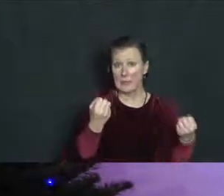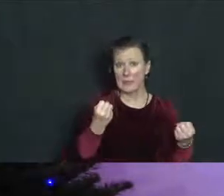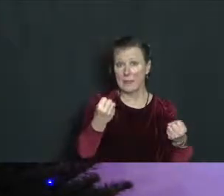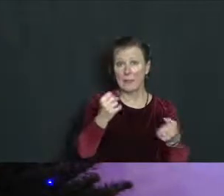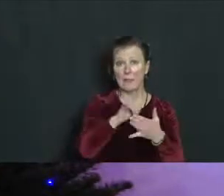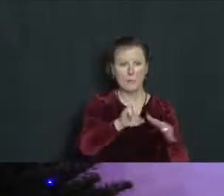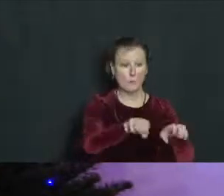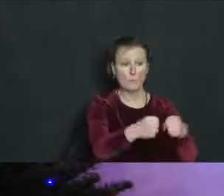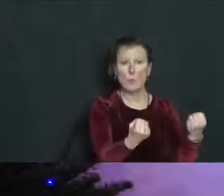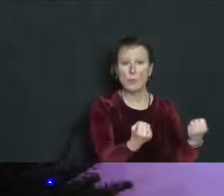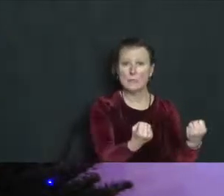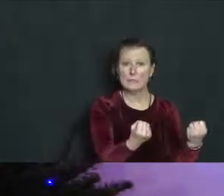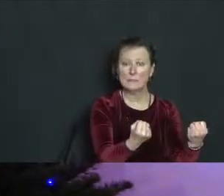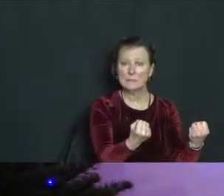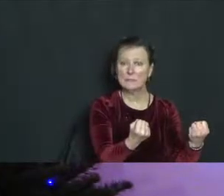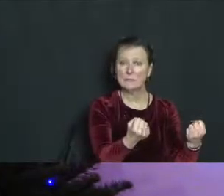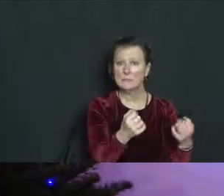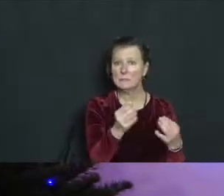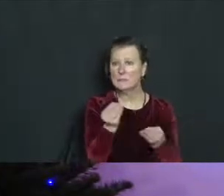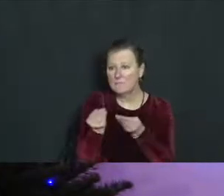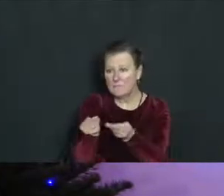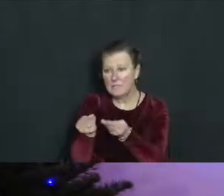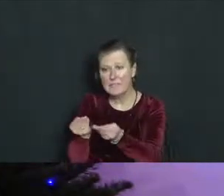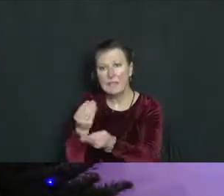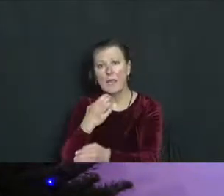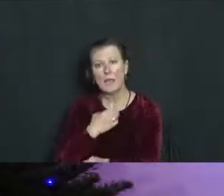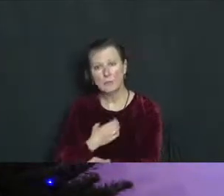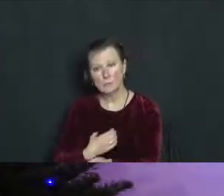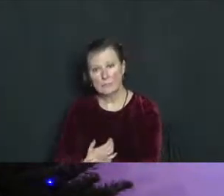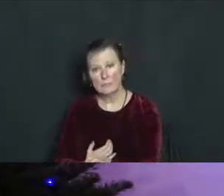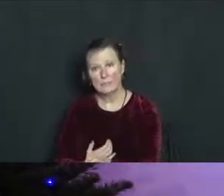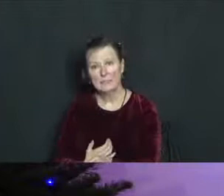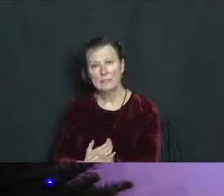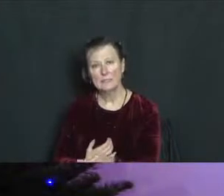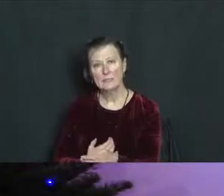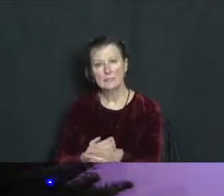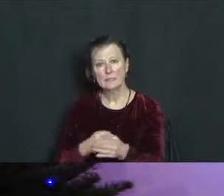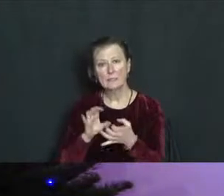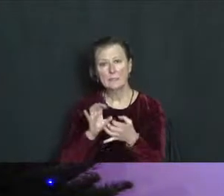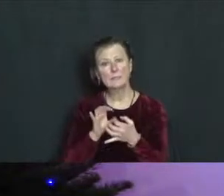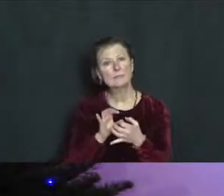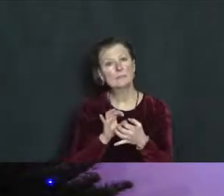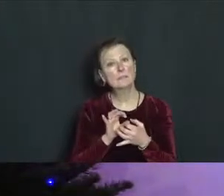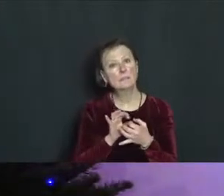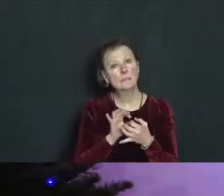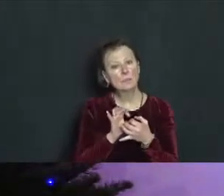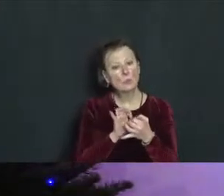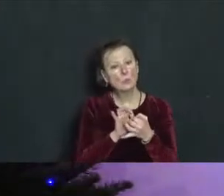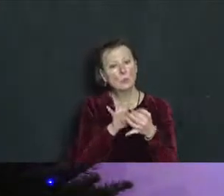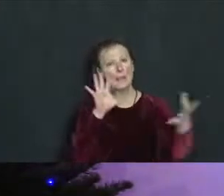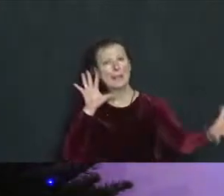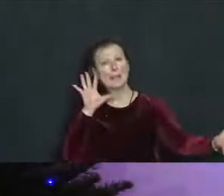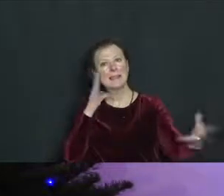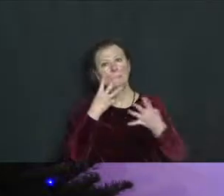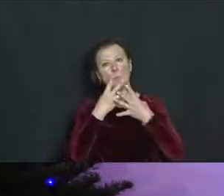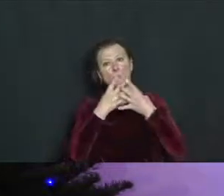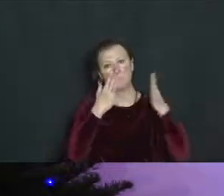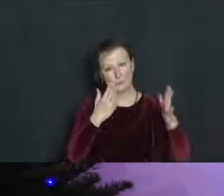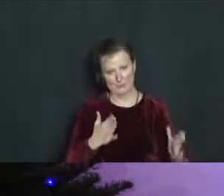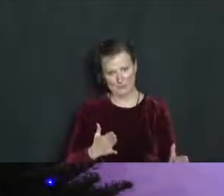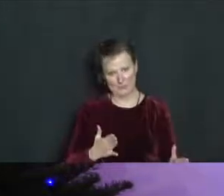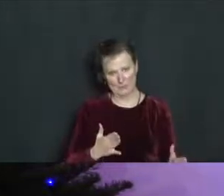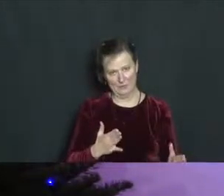broken, to feed the hungry, to release the prisoner,